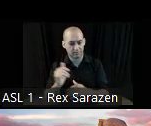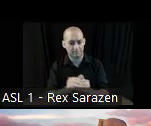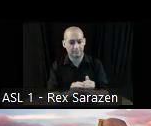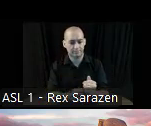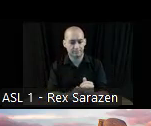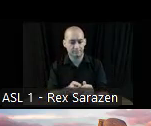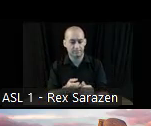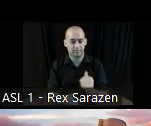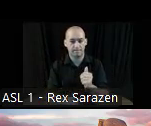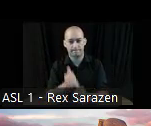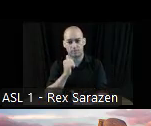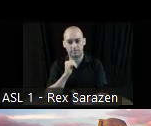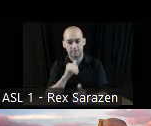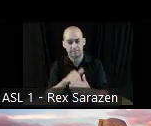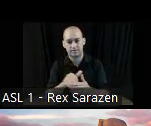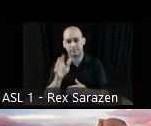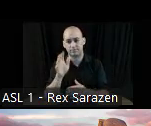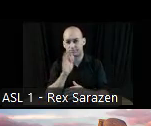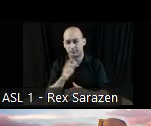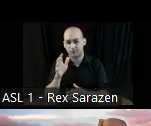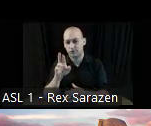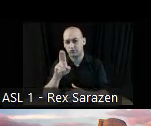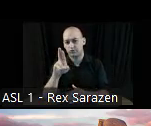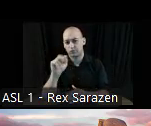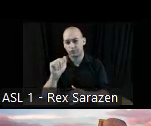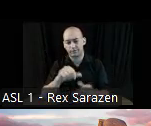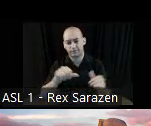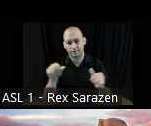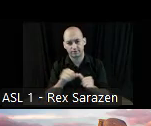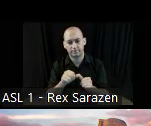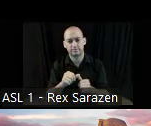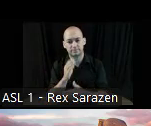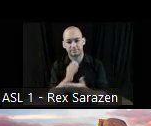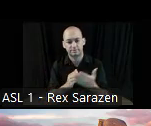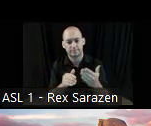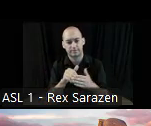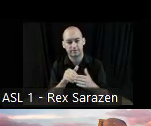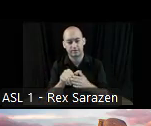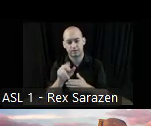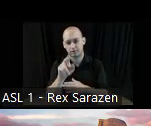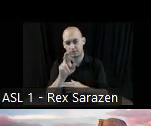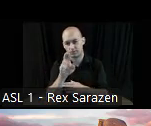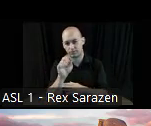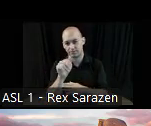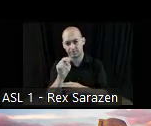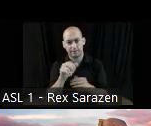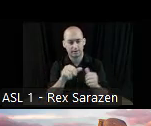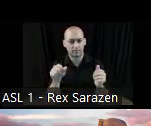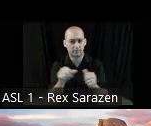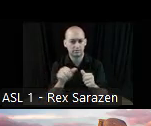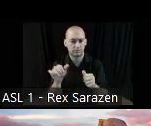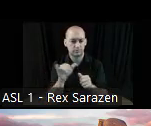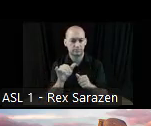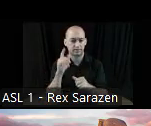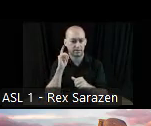Most are in rural areas, and then we also do have many that are in the urban areas. In